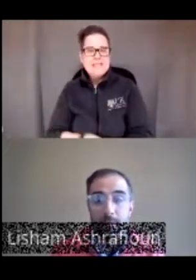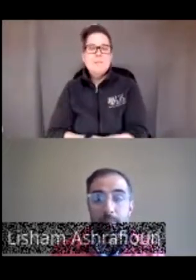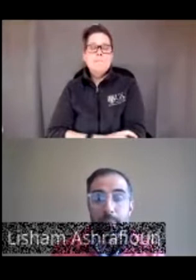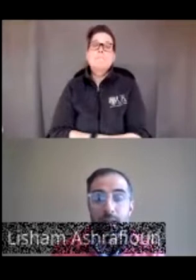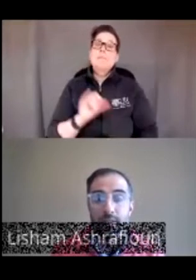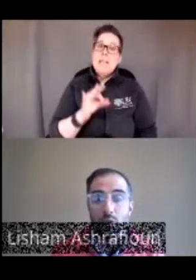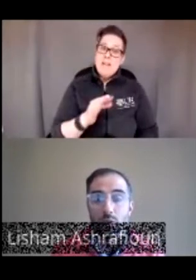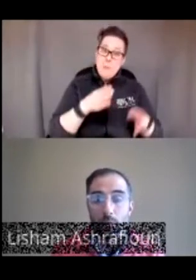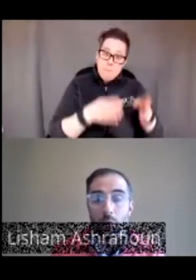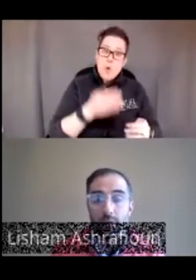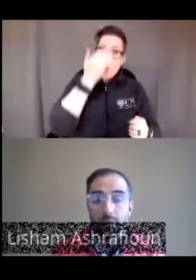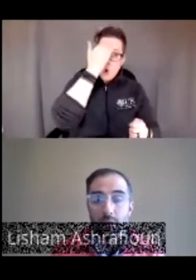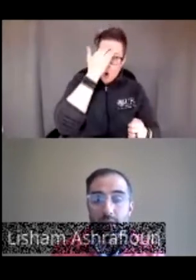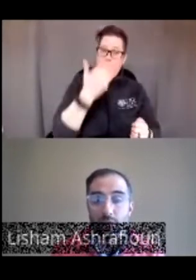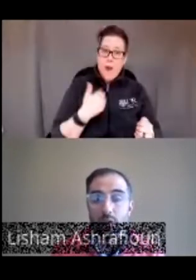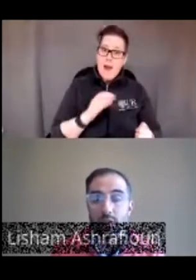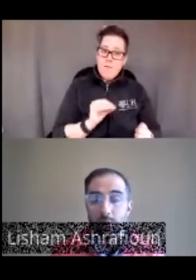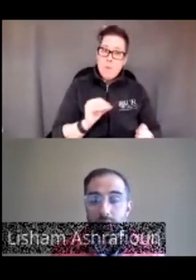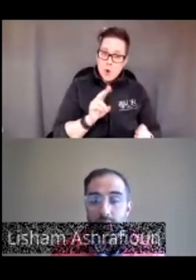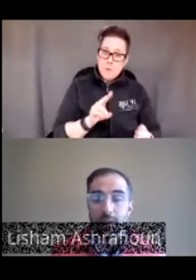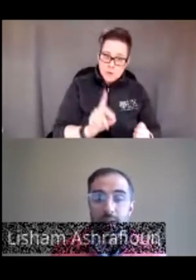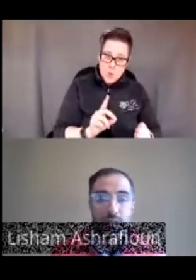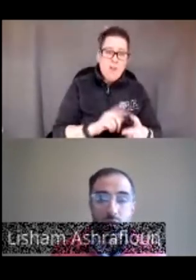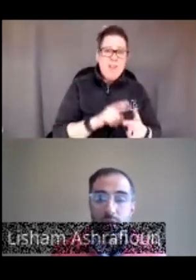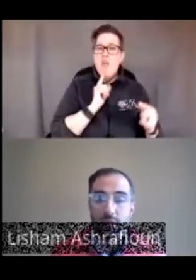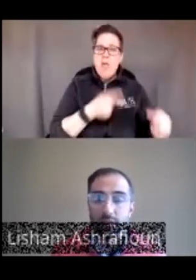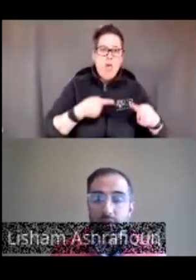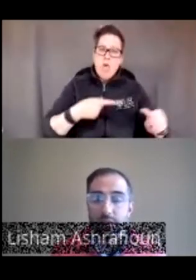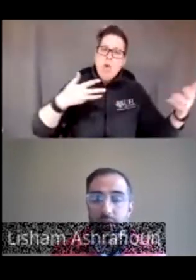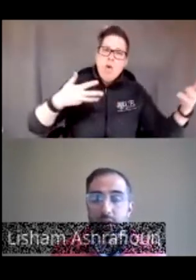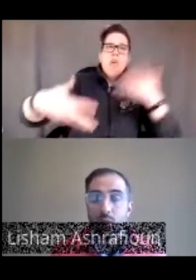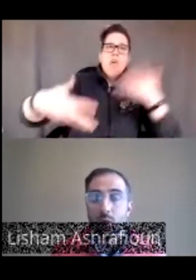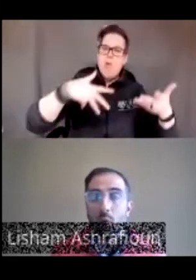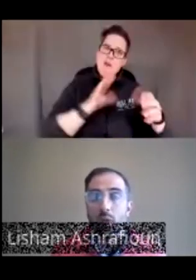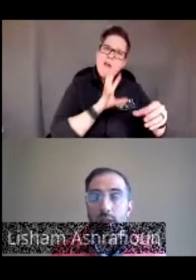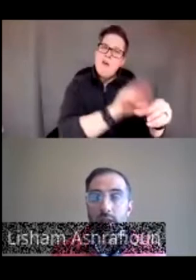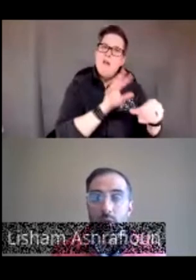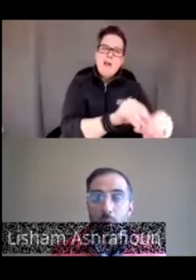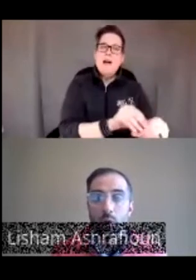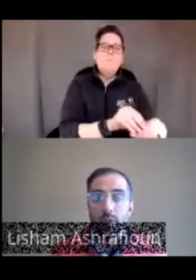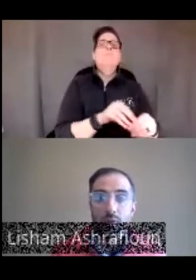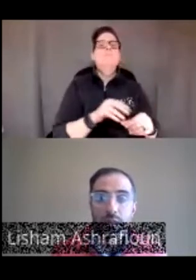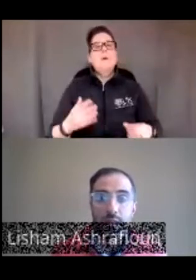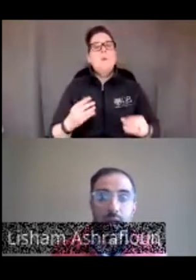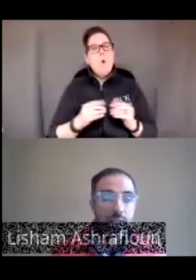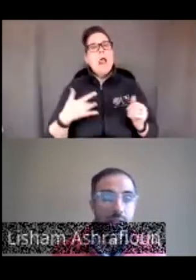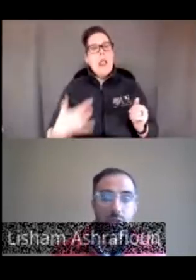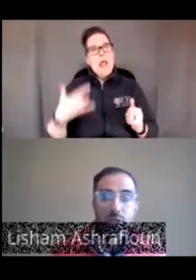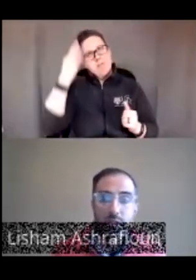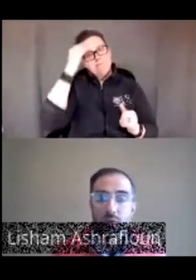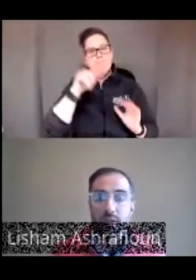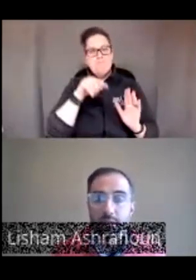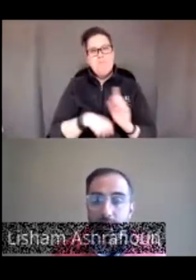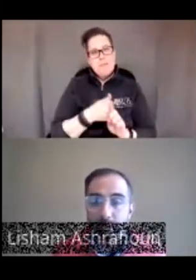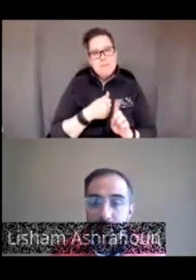OUD, individuals reporting difficulties participating in social activities were more likely to report suicidal ideation